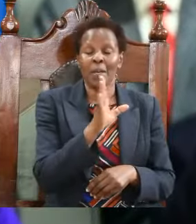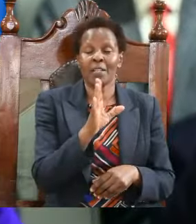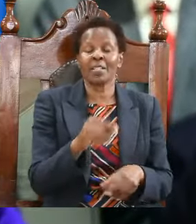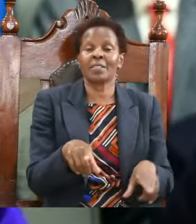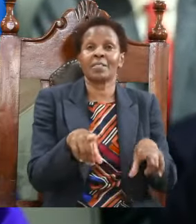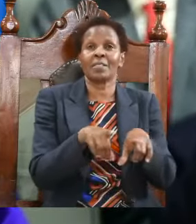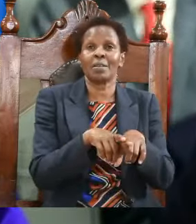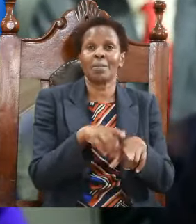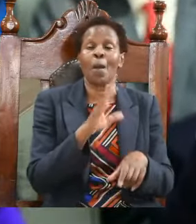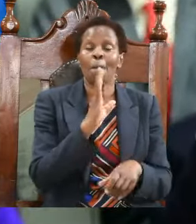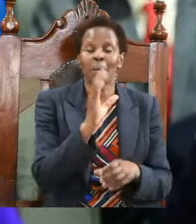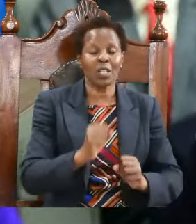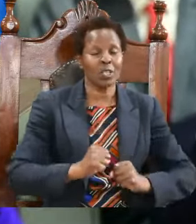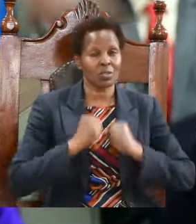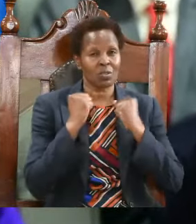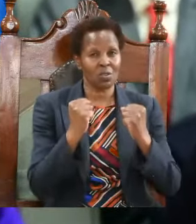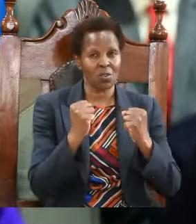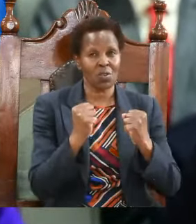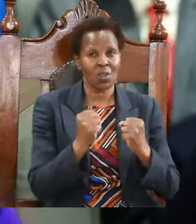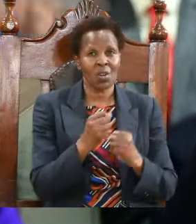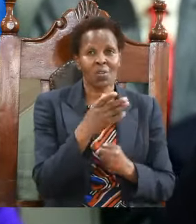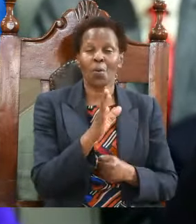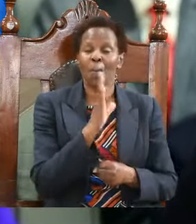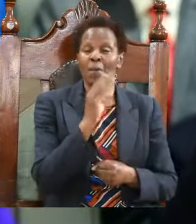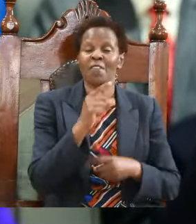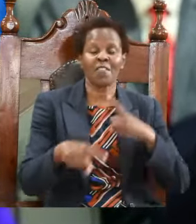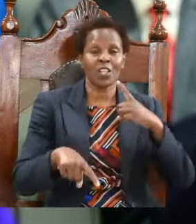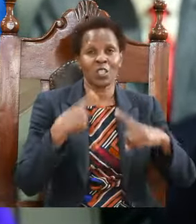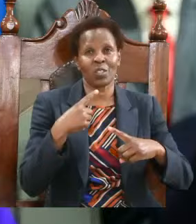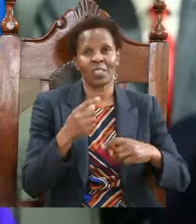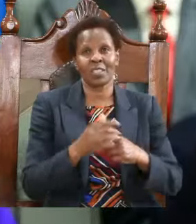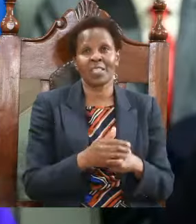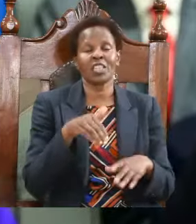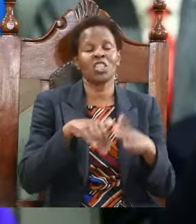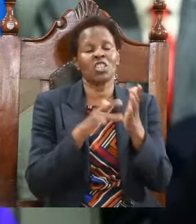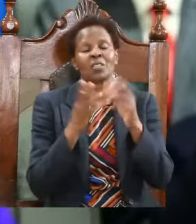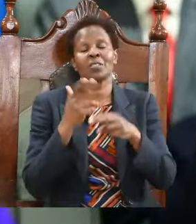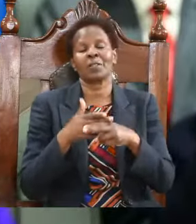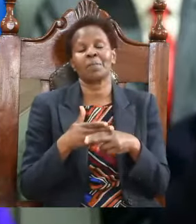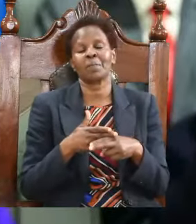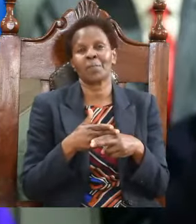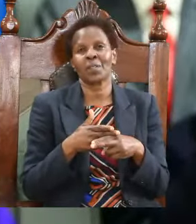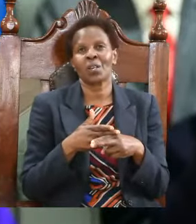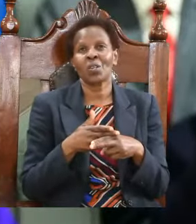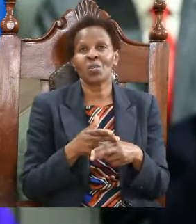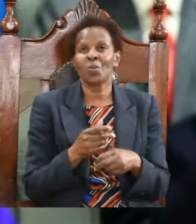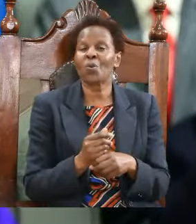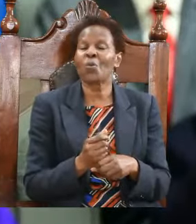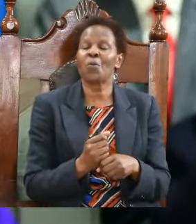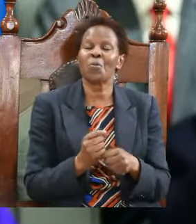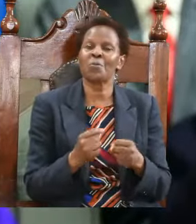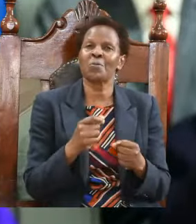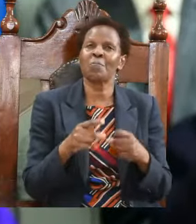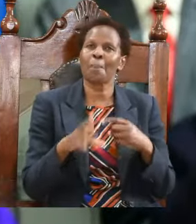yourself. You are going to make it. You are making it in Jesus' name. You are making it in this